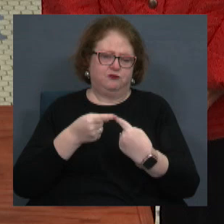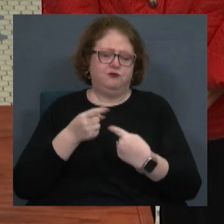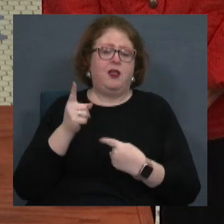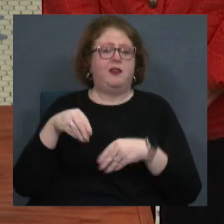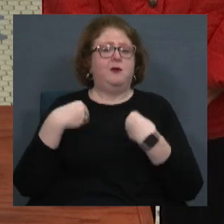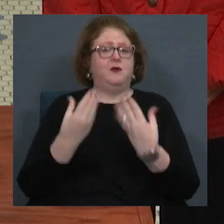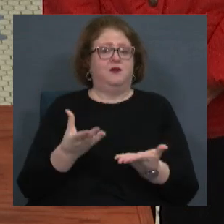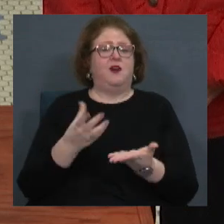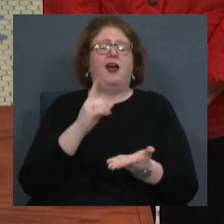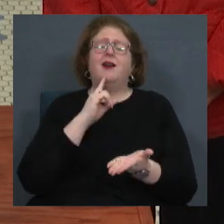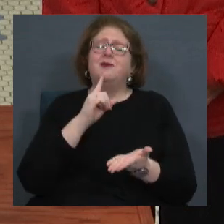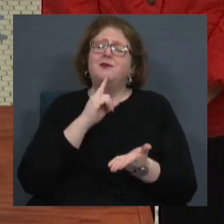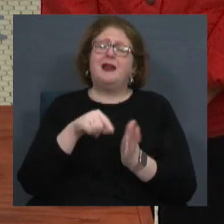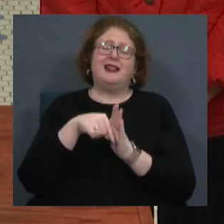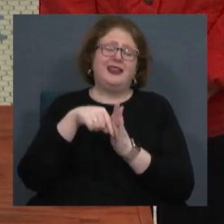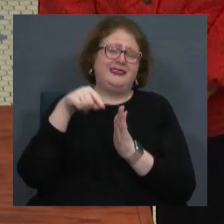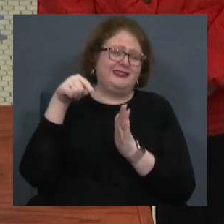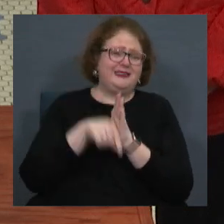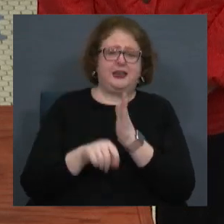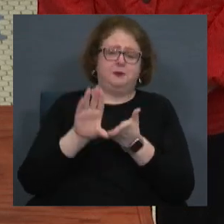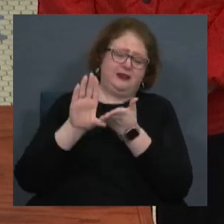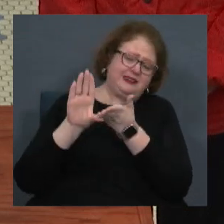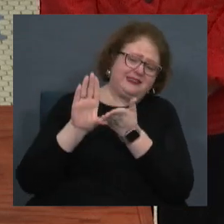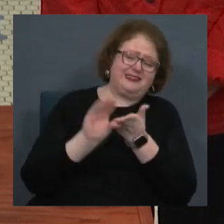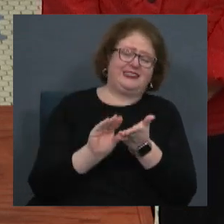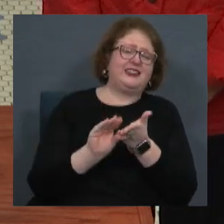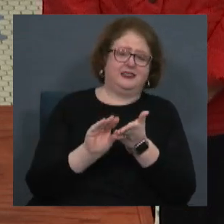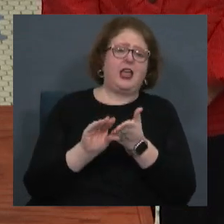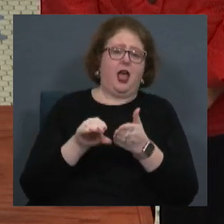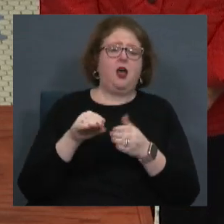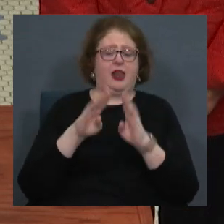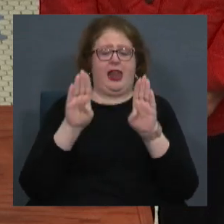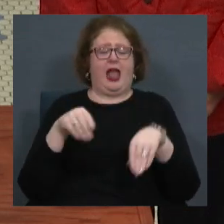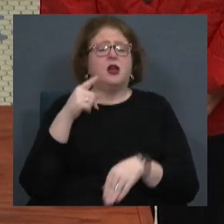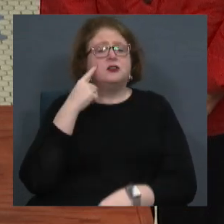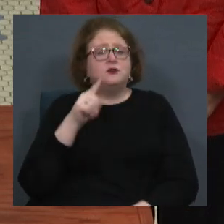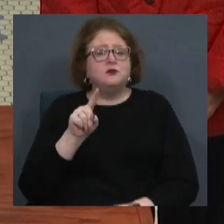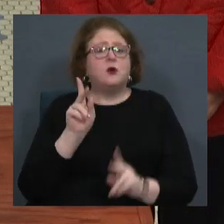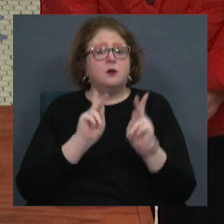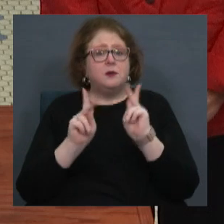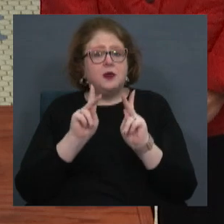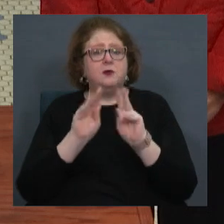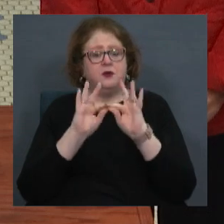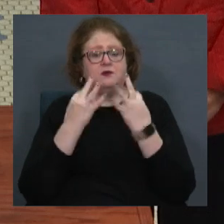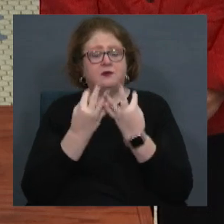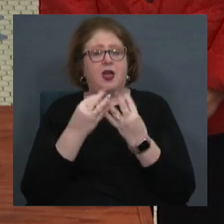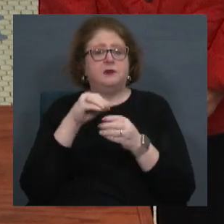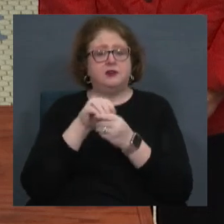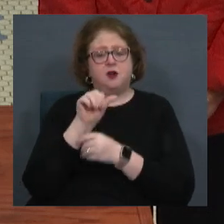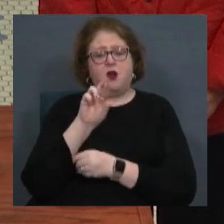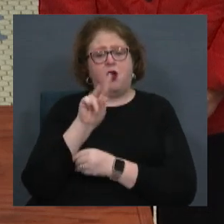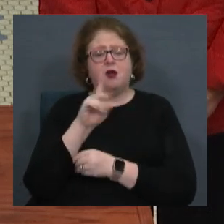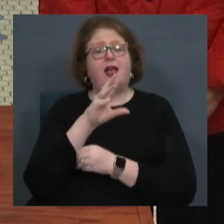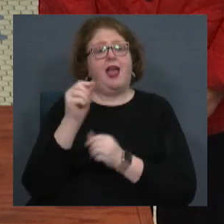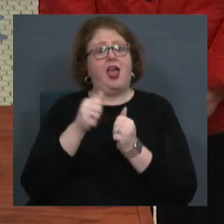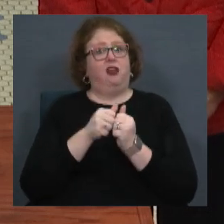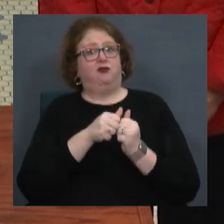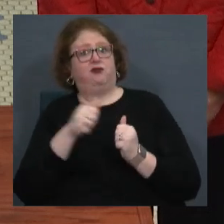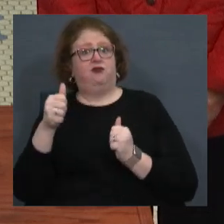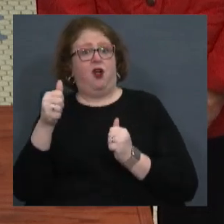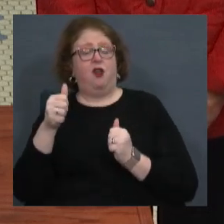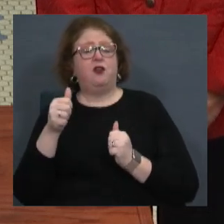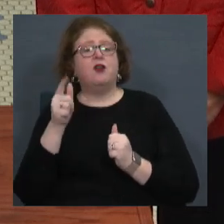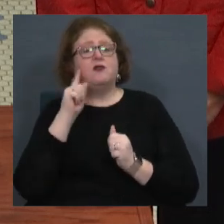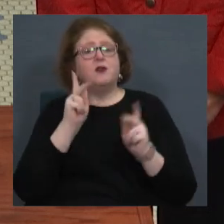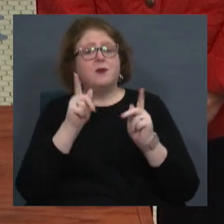discounted short-term housing to hundreds of families from Arkansas and abroad, making a profound difference in the lives of those who must travel to